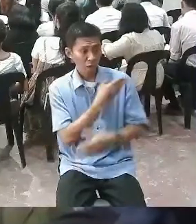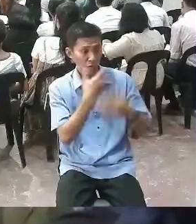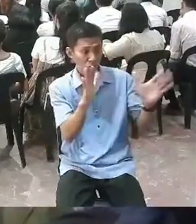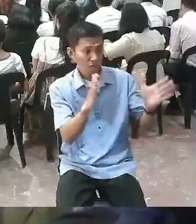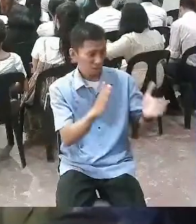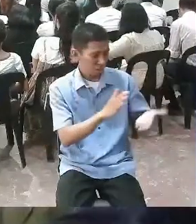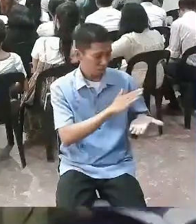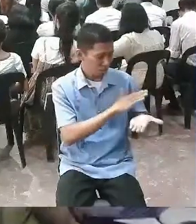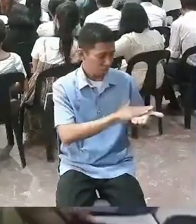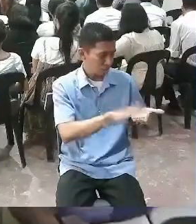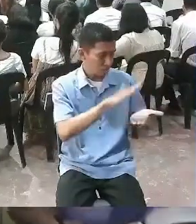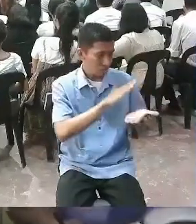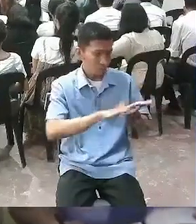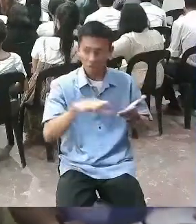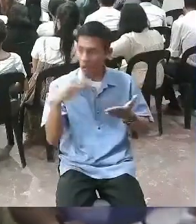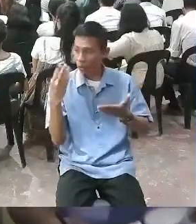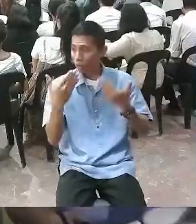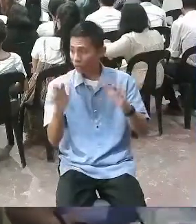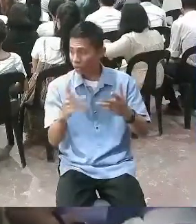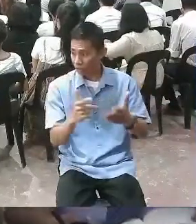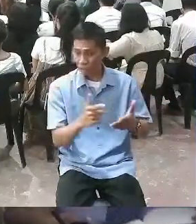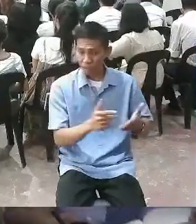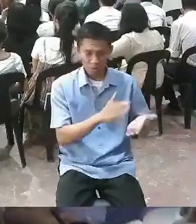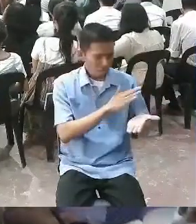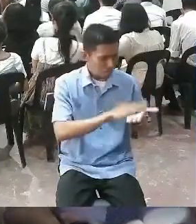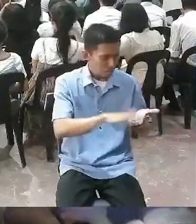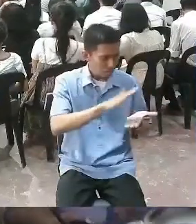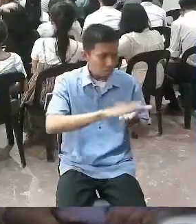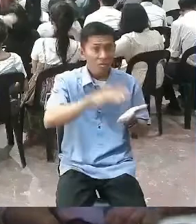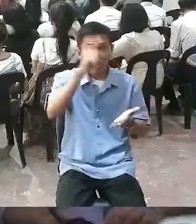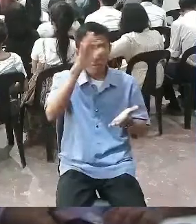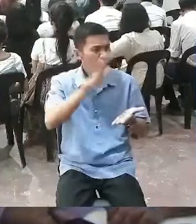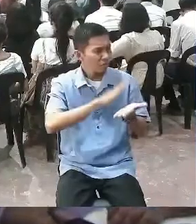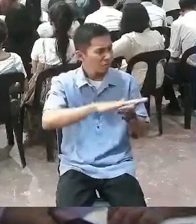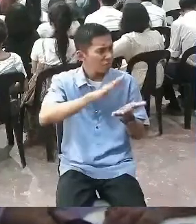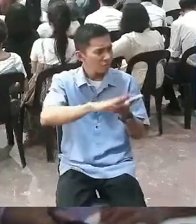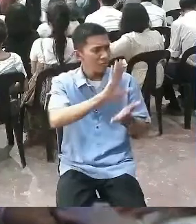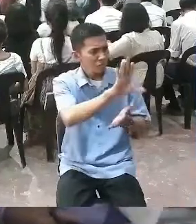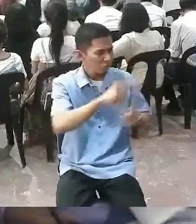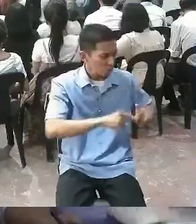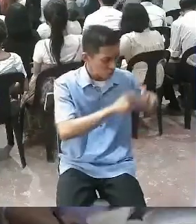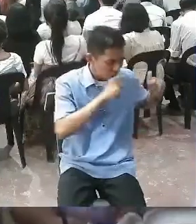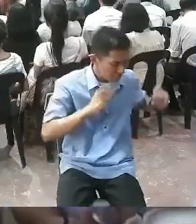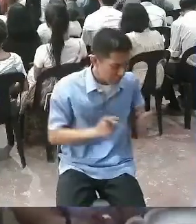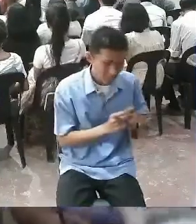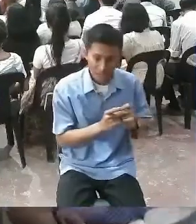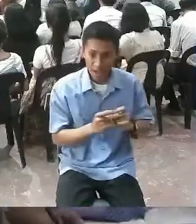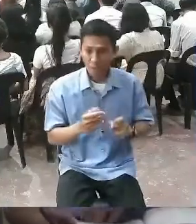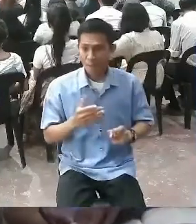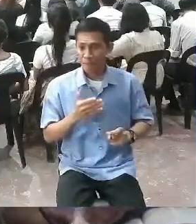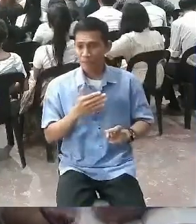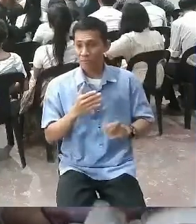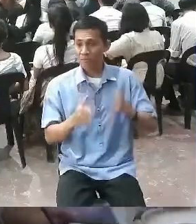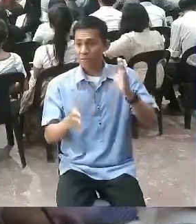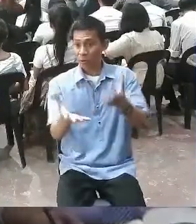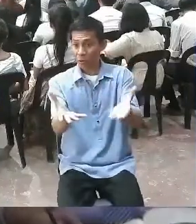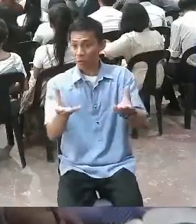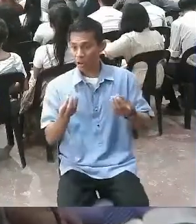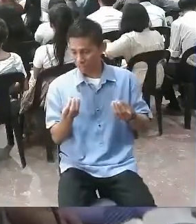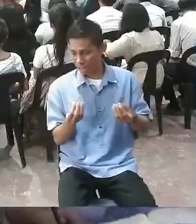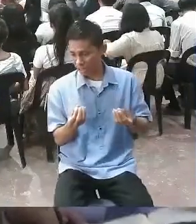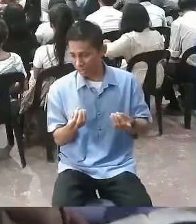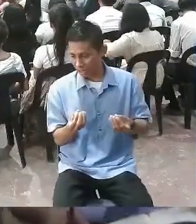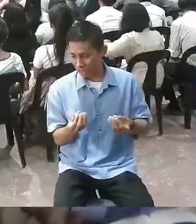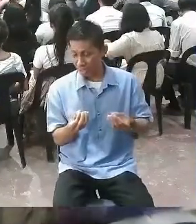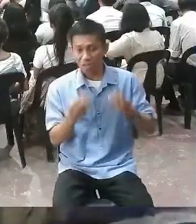justified. These verses that I just read you, Paul said, and by the way,